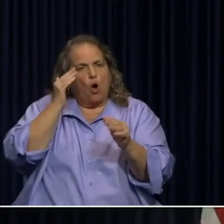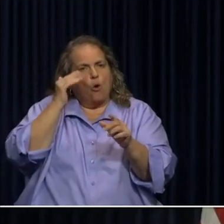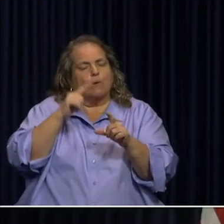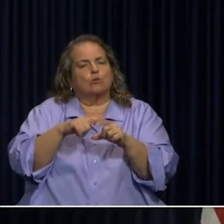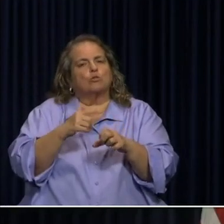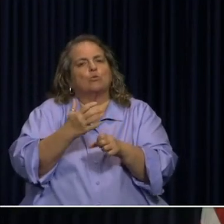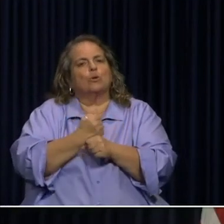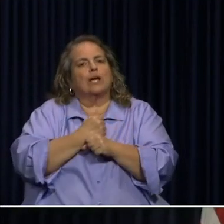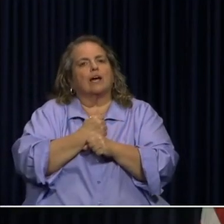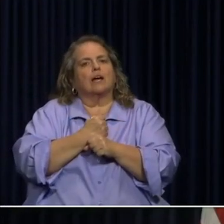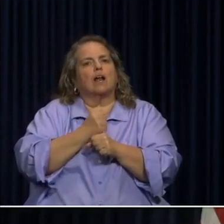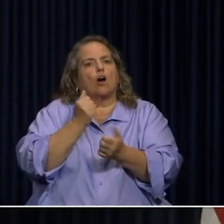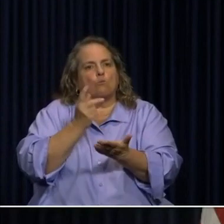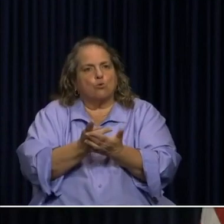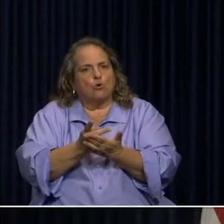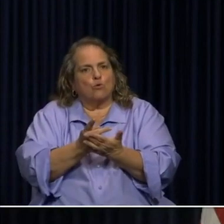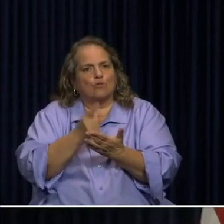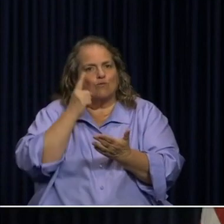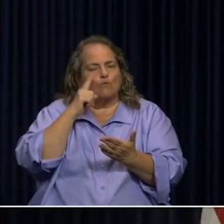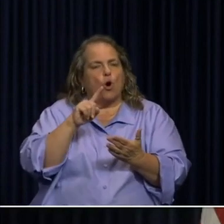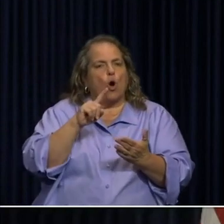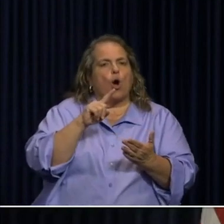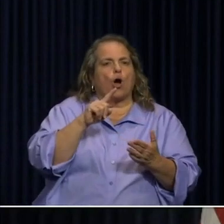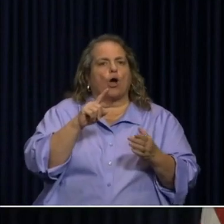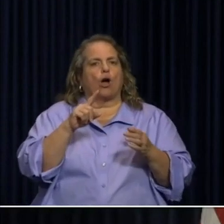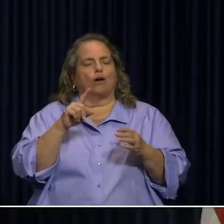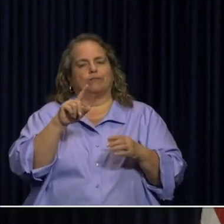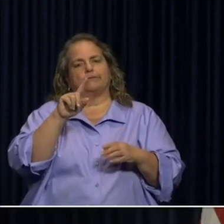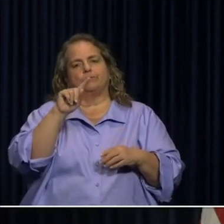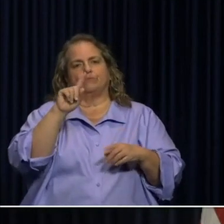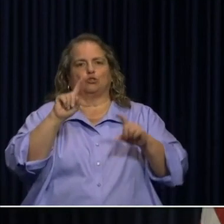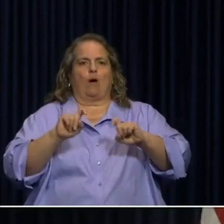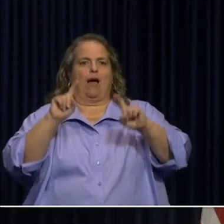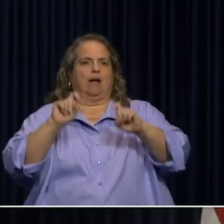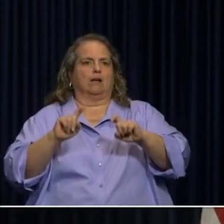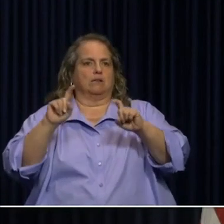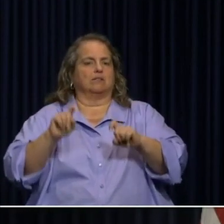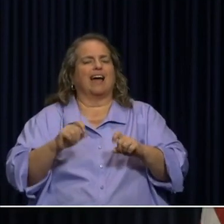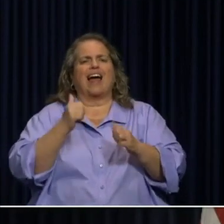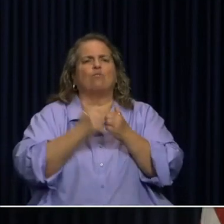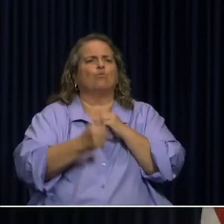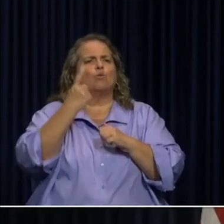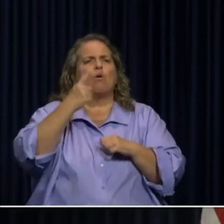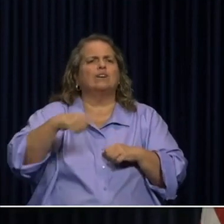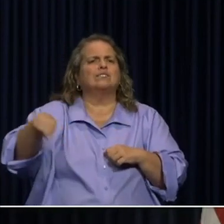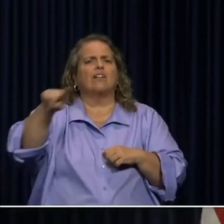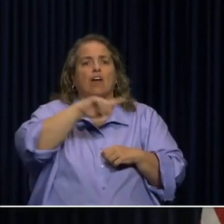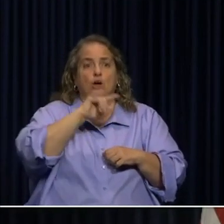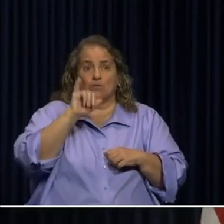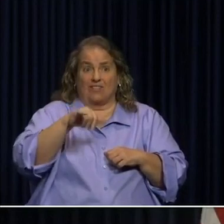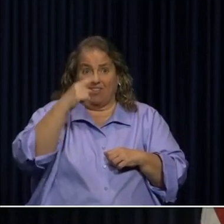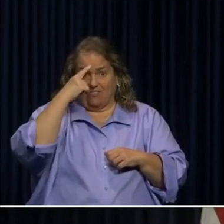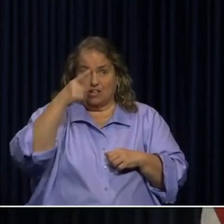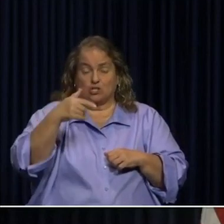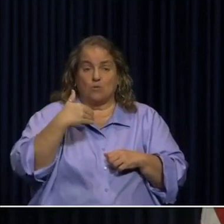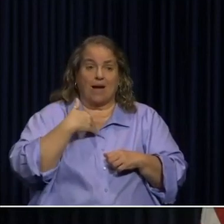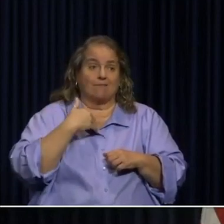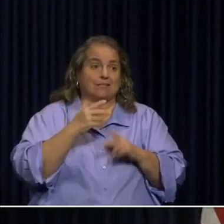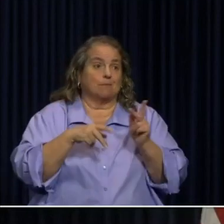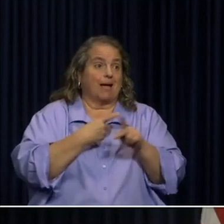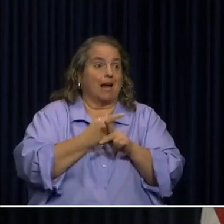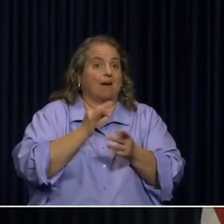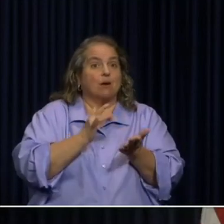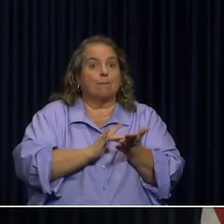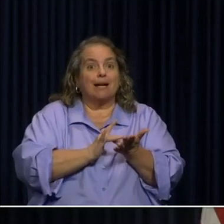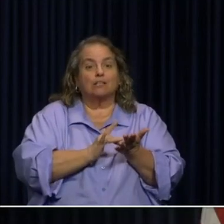get approved for clinical trials. Everybody that's out there that thinks that they might have a medication